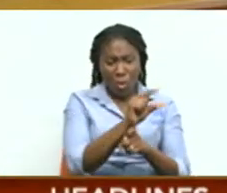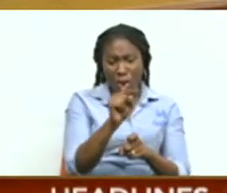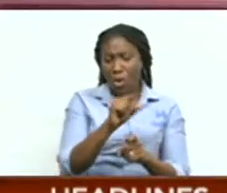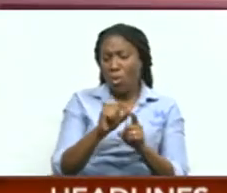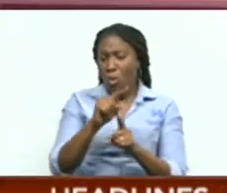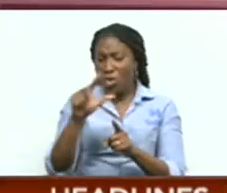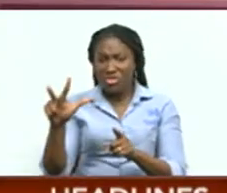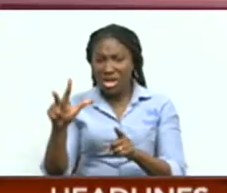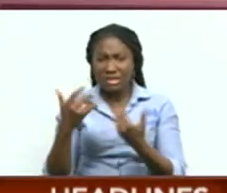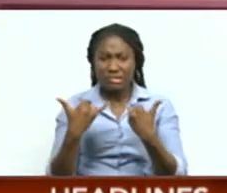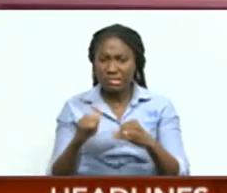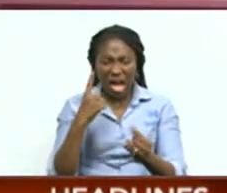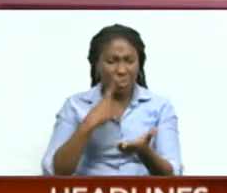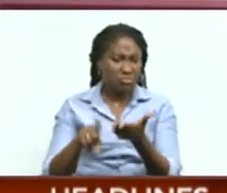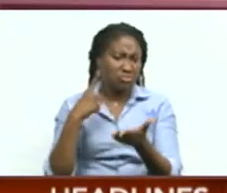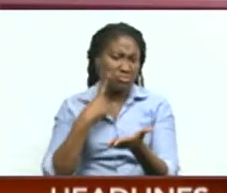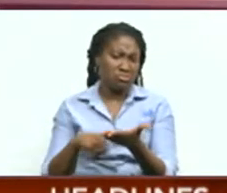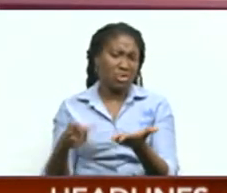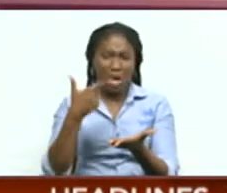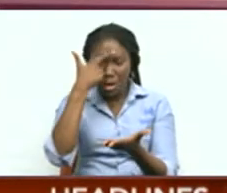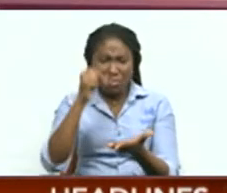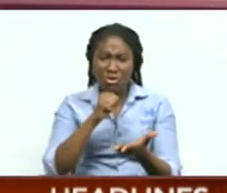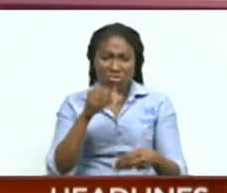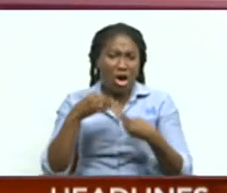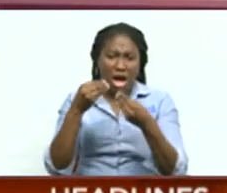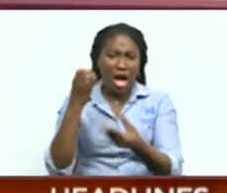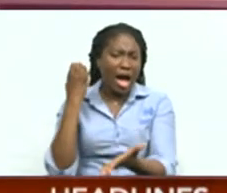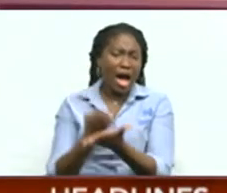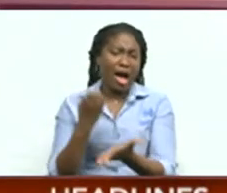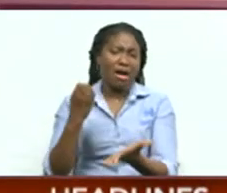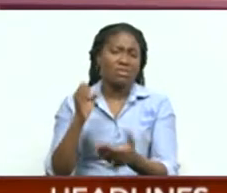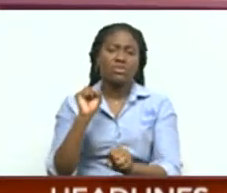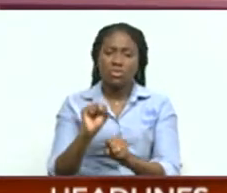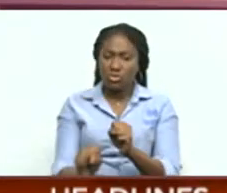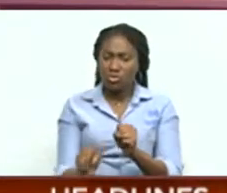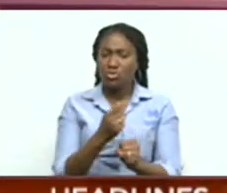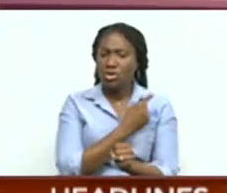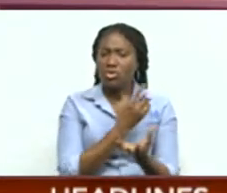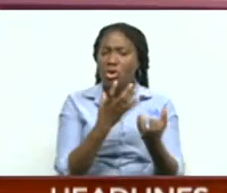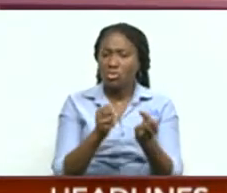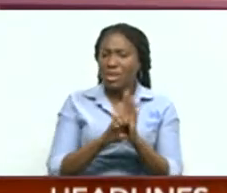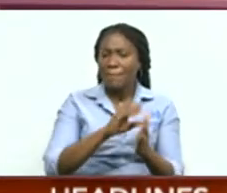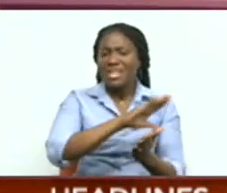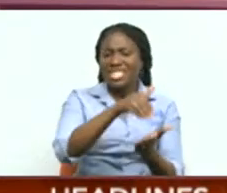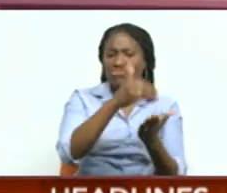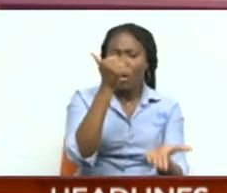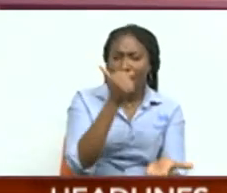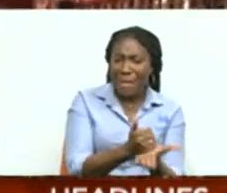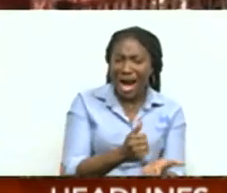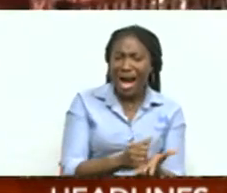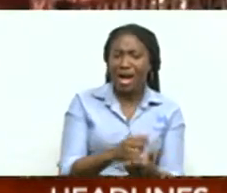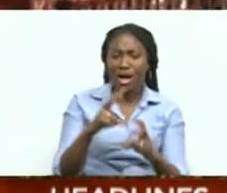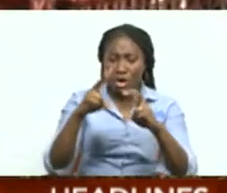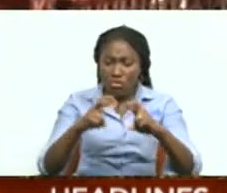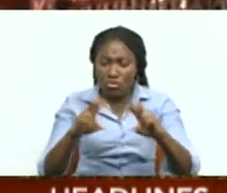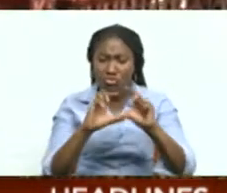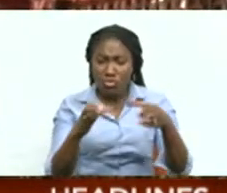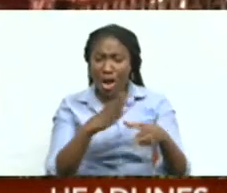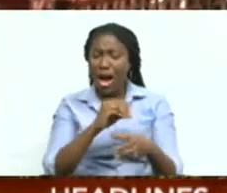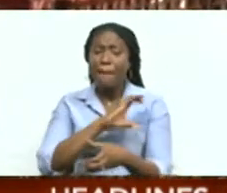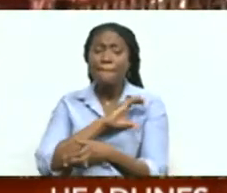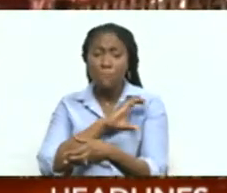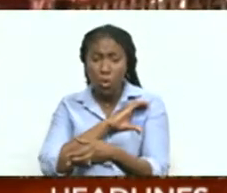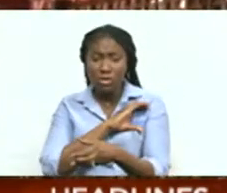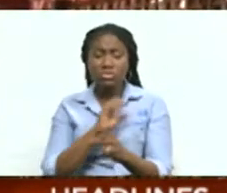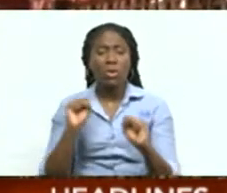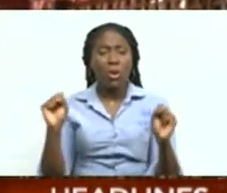still ongoing as a result. The meeting included office holders from the Central Bank, Financial Intelligence Unit, and the Police Service.